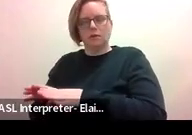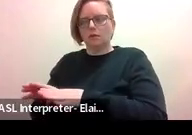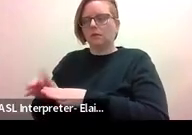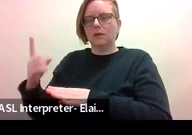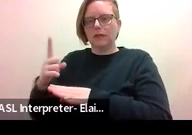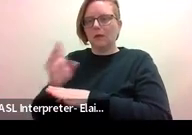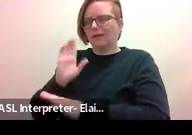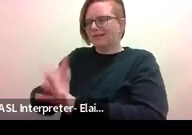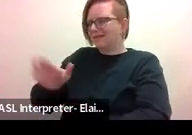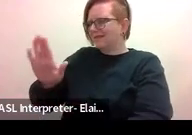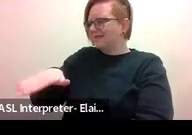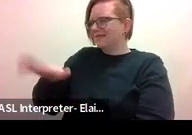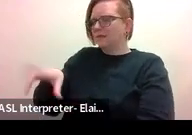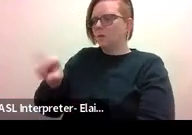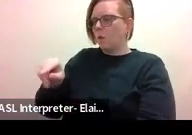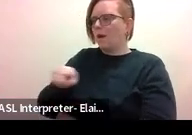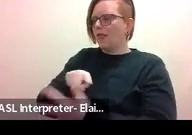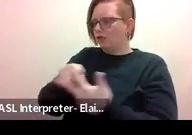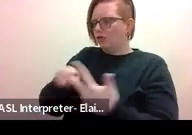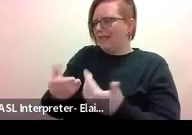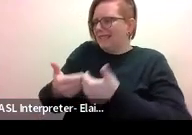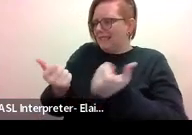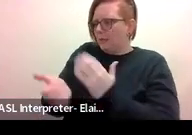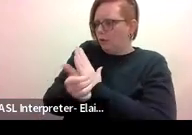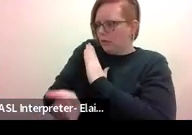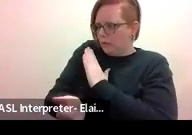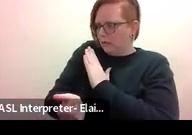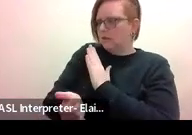different goals. So I learned that.